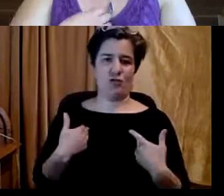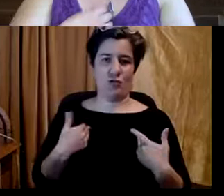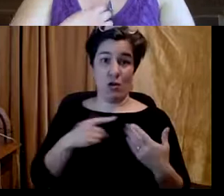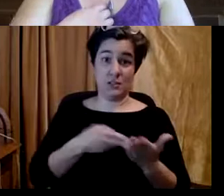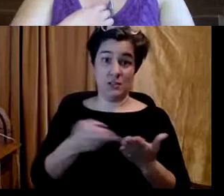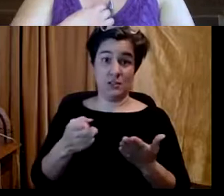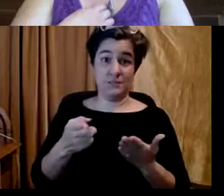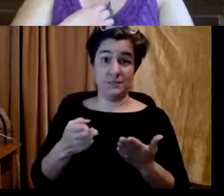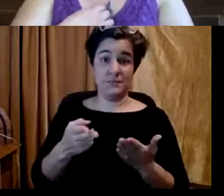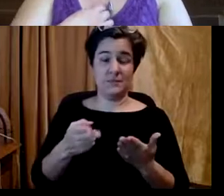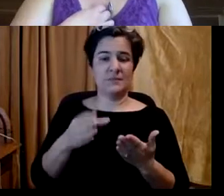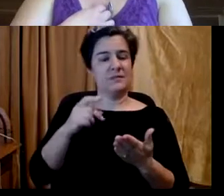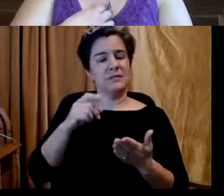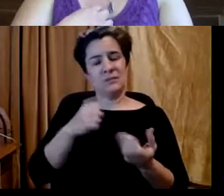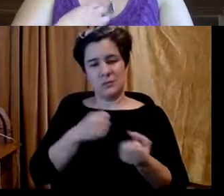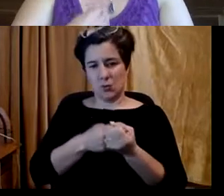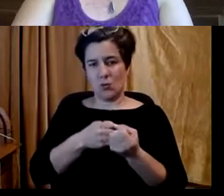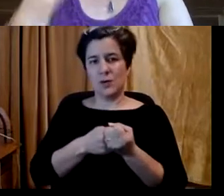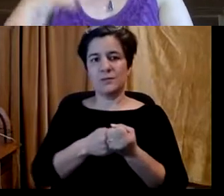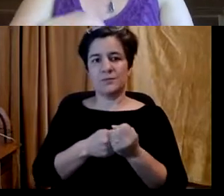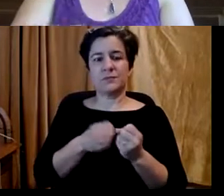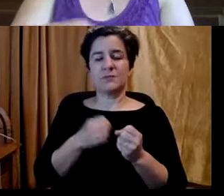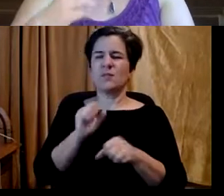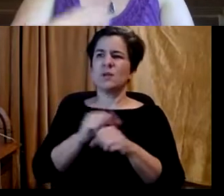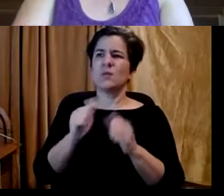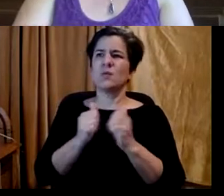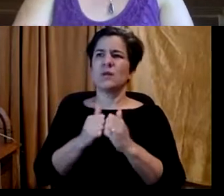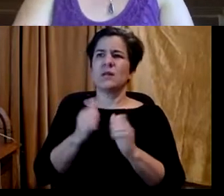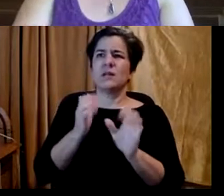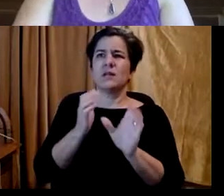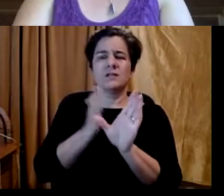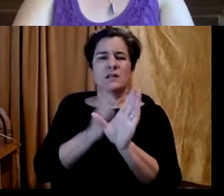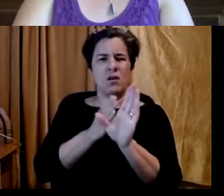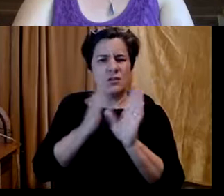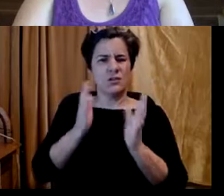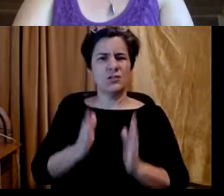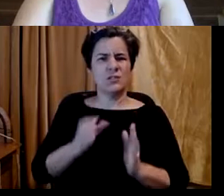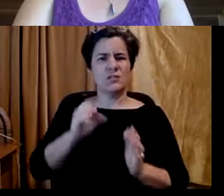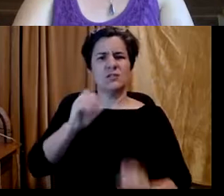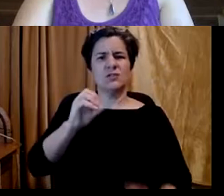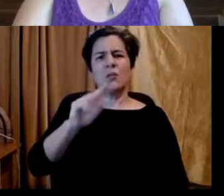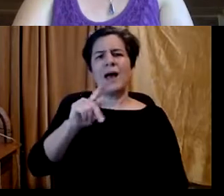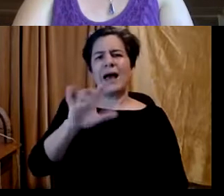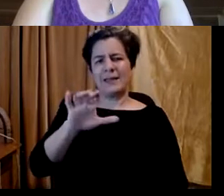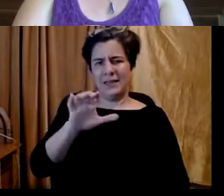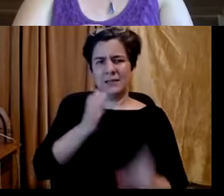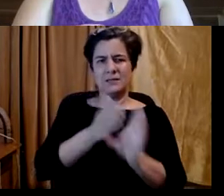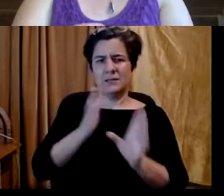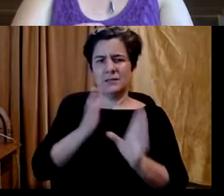Yeah, but getting support, so I worked with somatic psychotherapists, learning to use these tools and was processing my own stuff at the same time. So I had support.